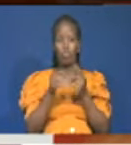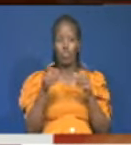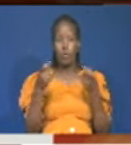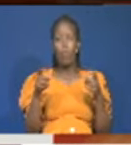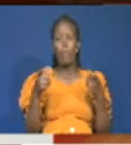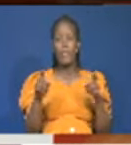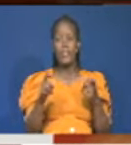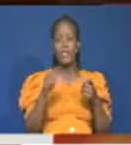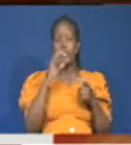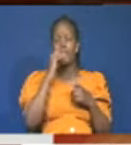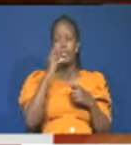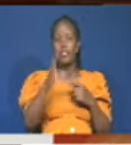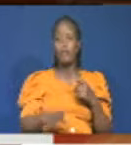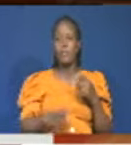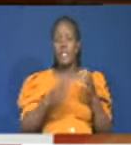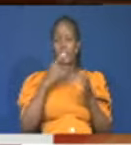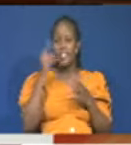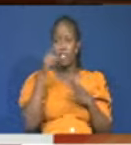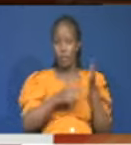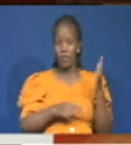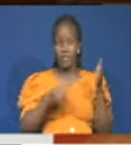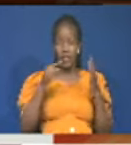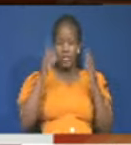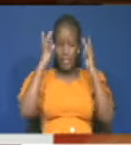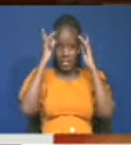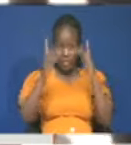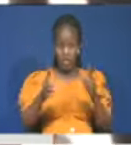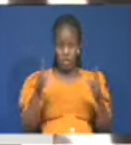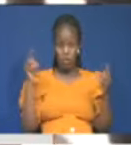move is aimed at opening up the assembly to the public.